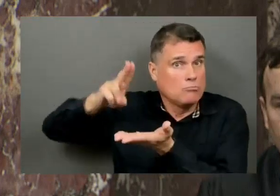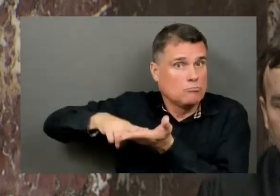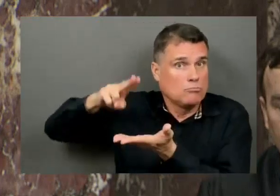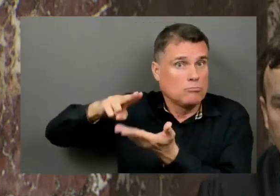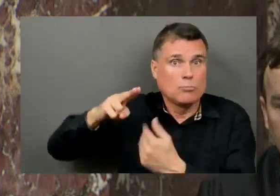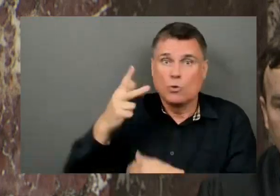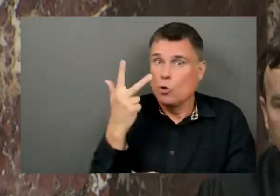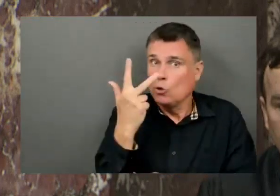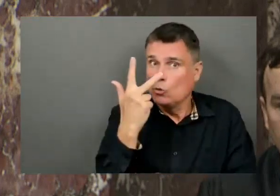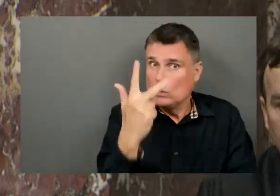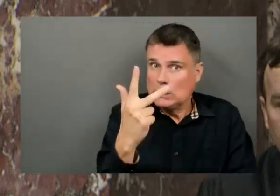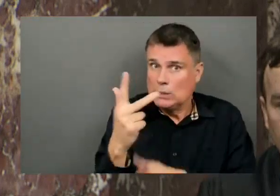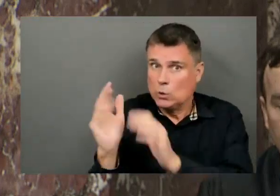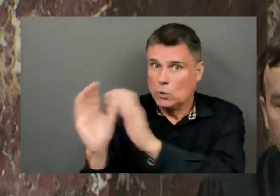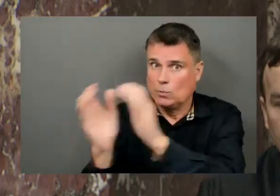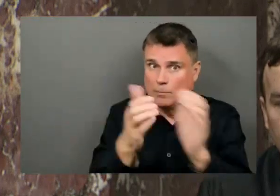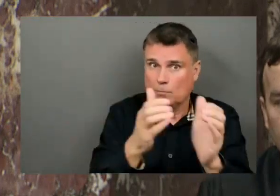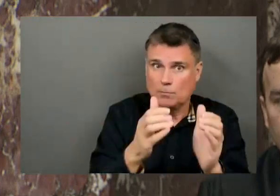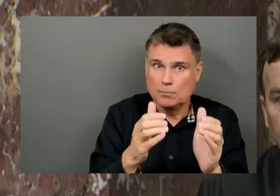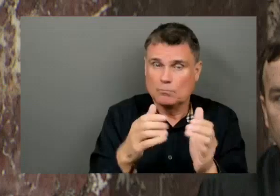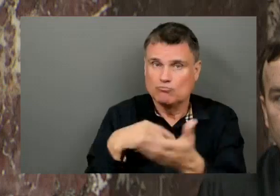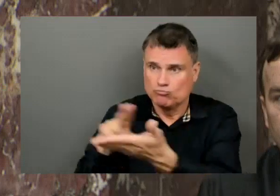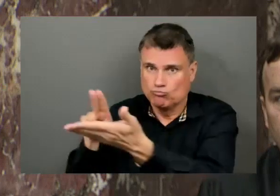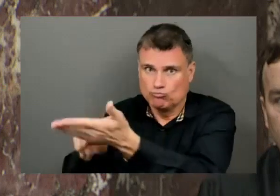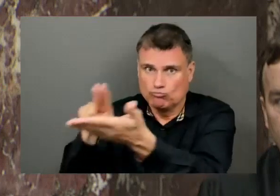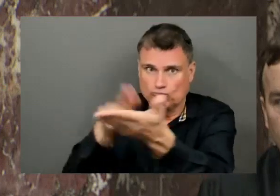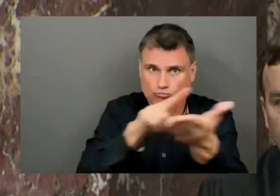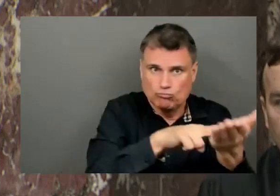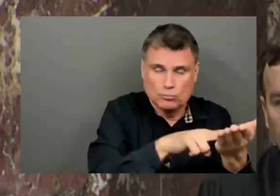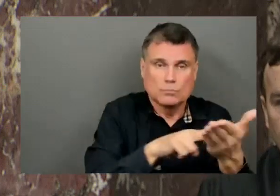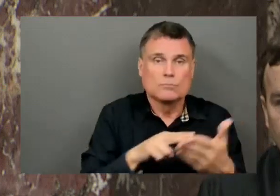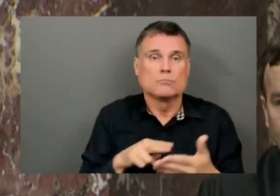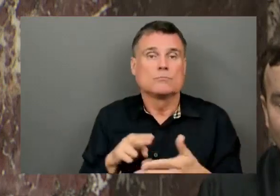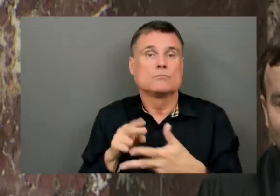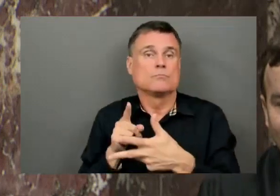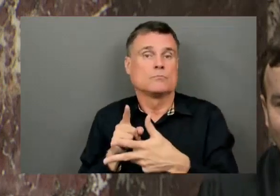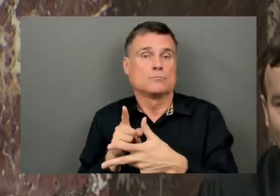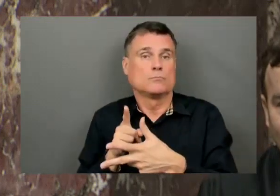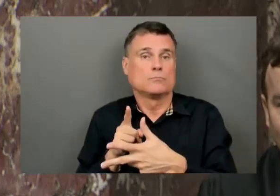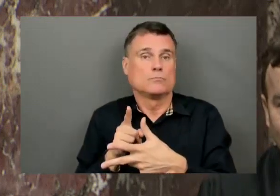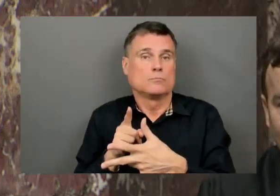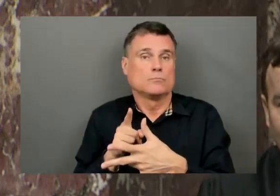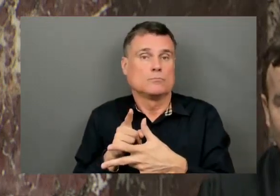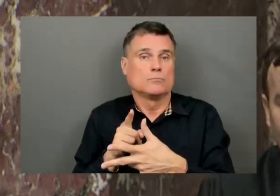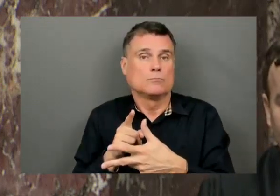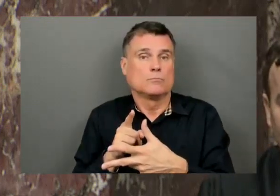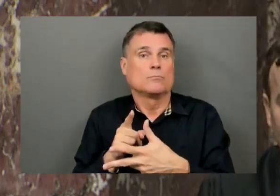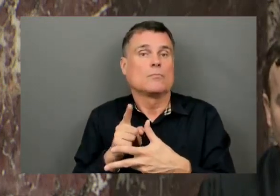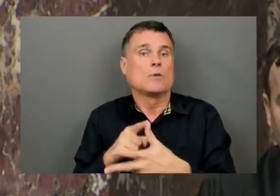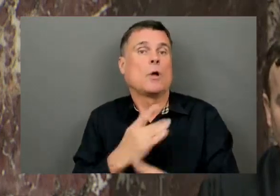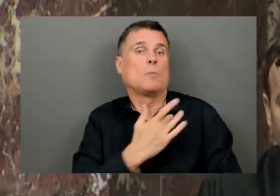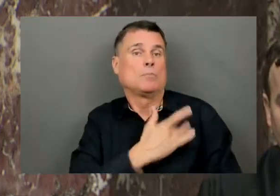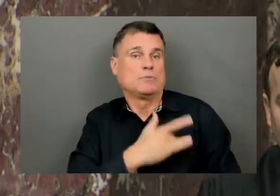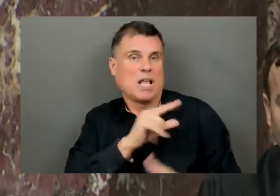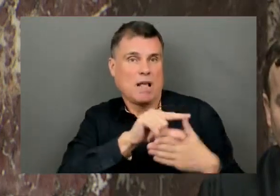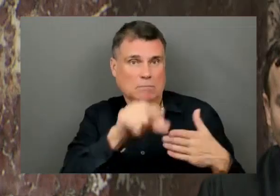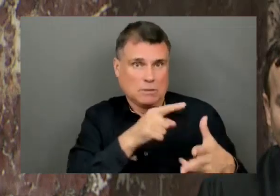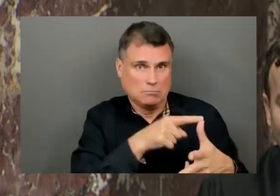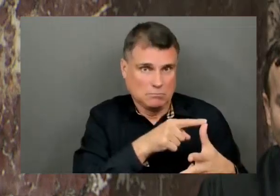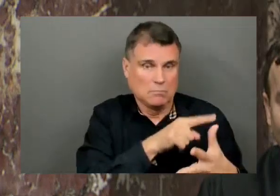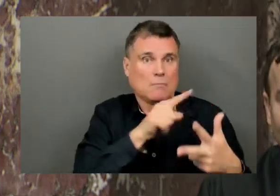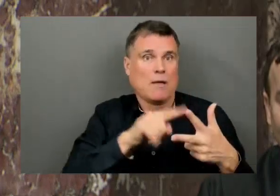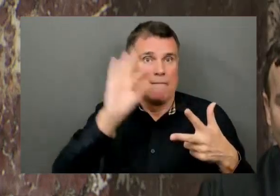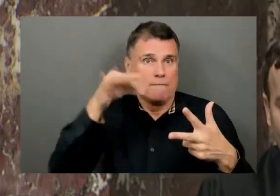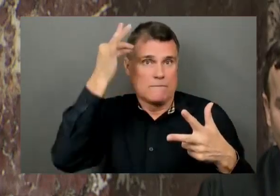the federal government, and First Nations here in BC. I believe the largest conservation package in this country's history. More